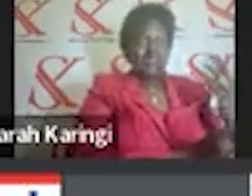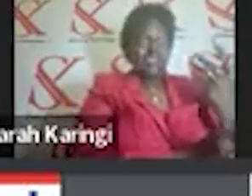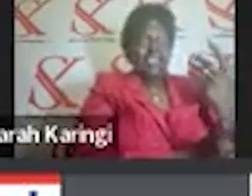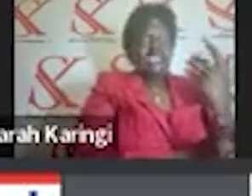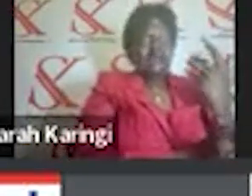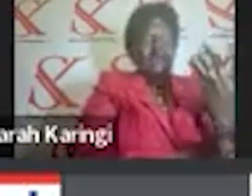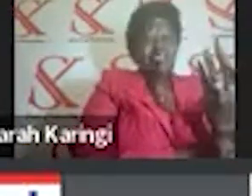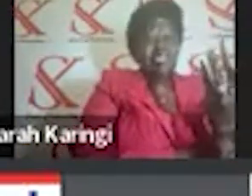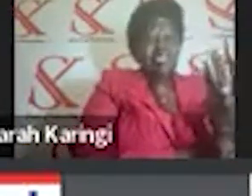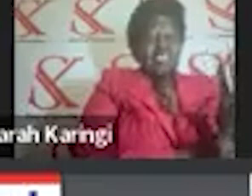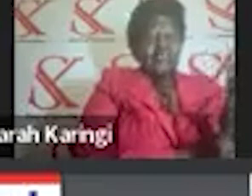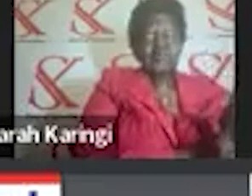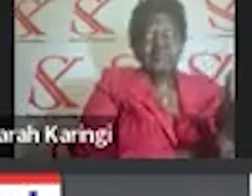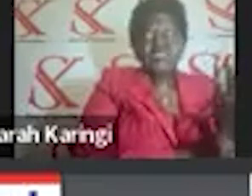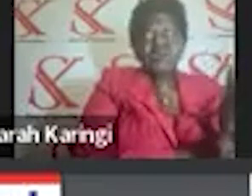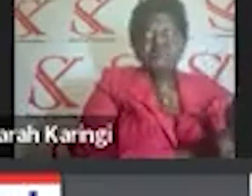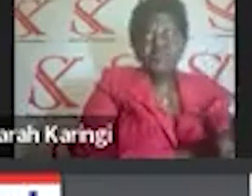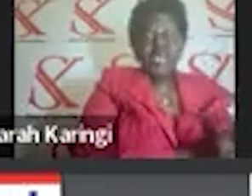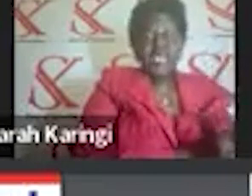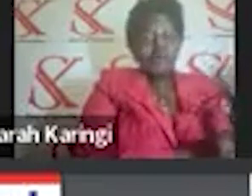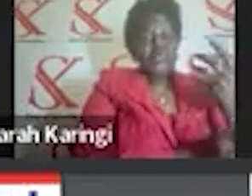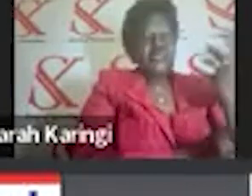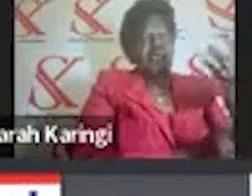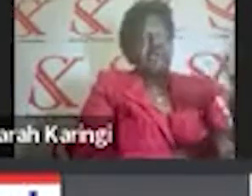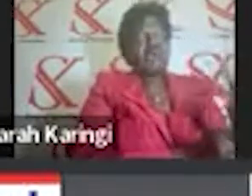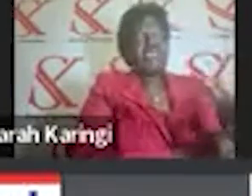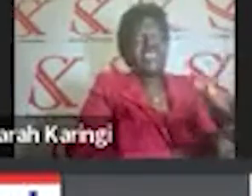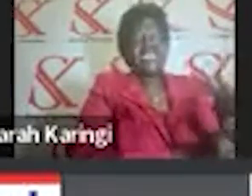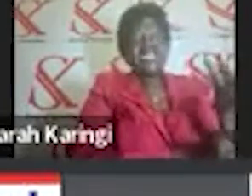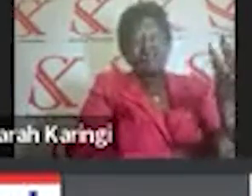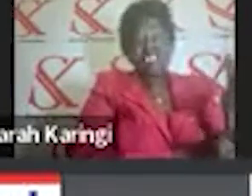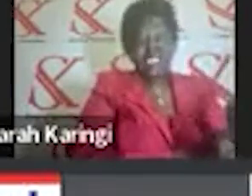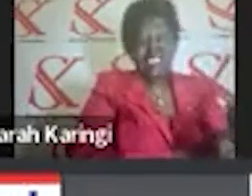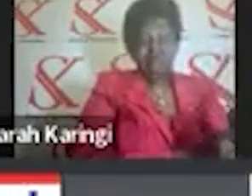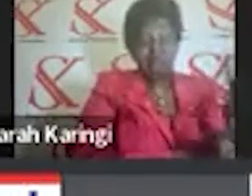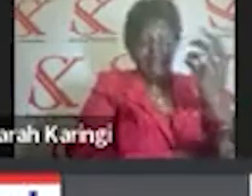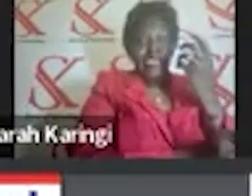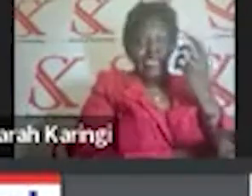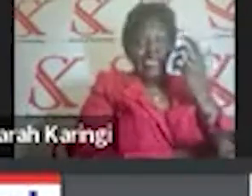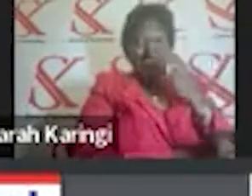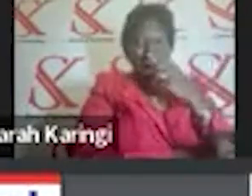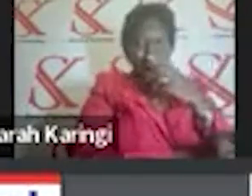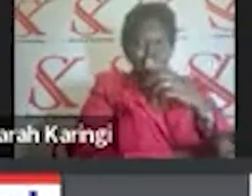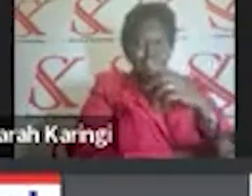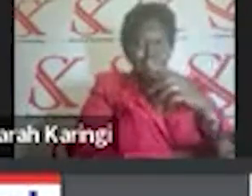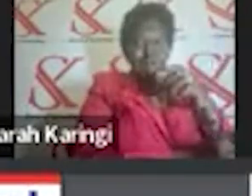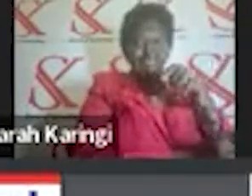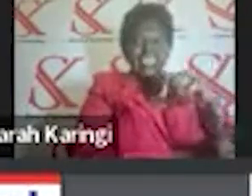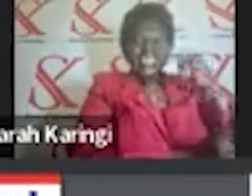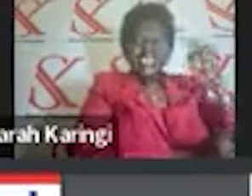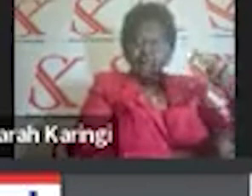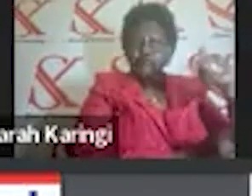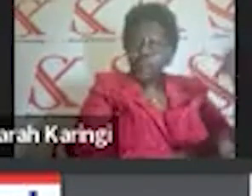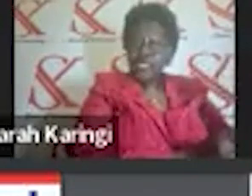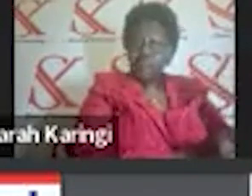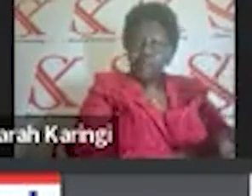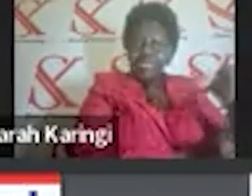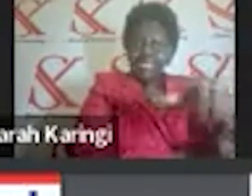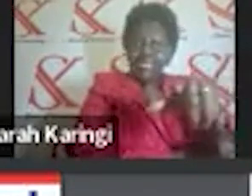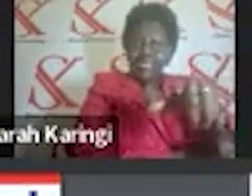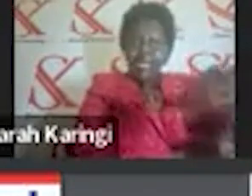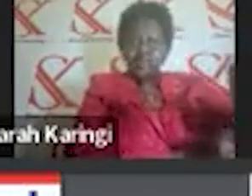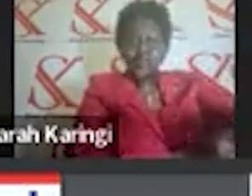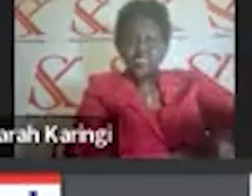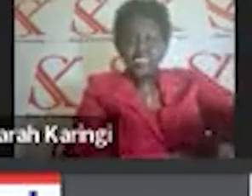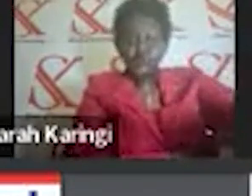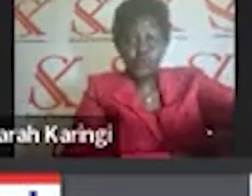him. And when I was reading, I saw about the word focus, which means follow one thing until successful. And this man, I started following him and